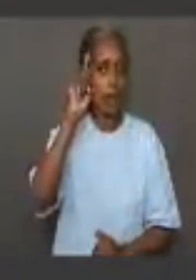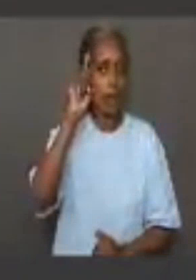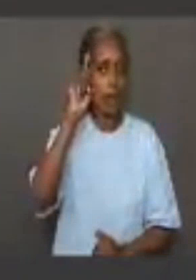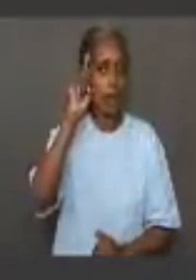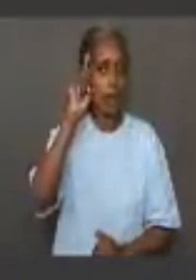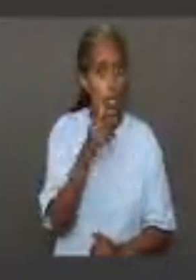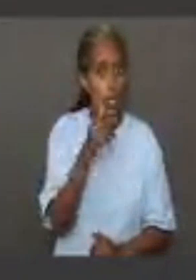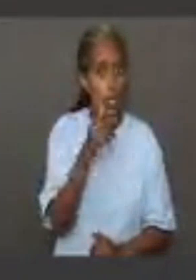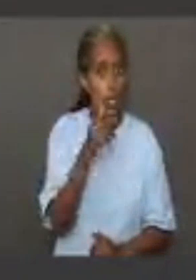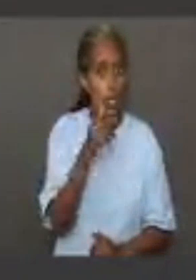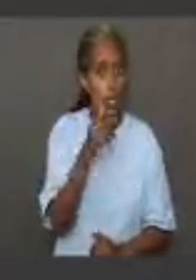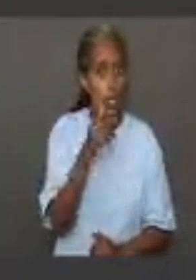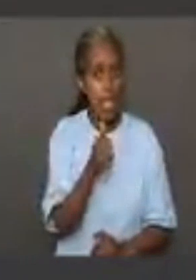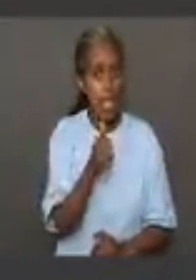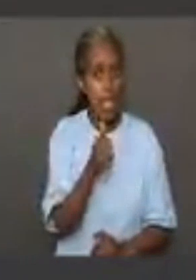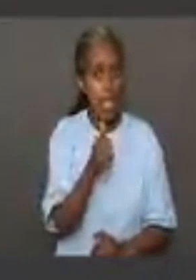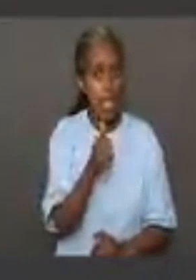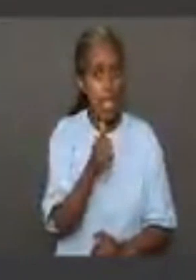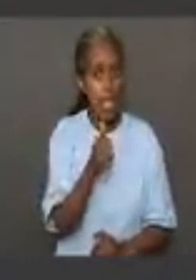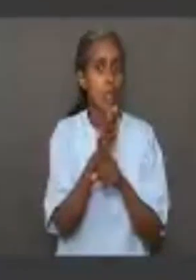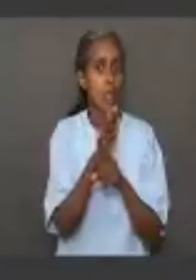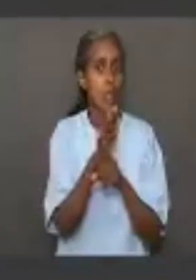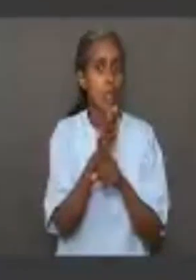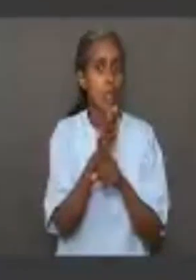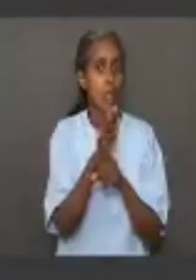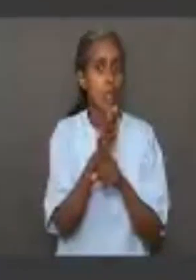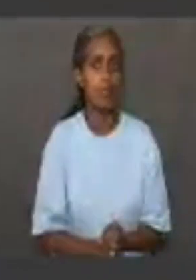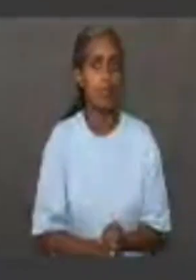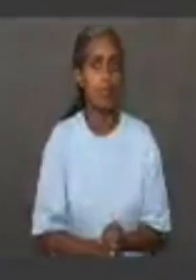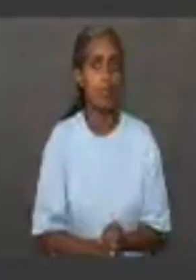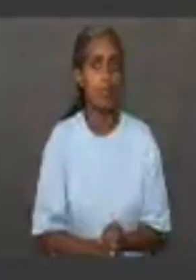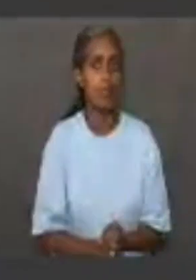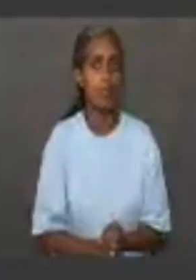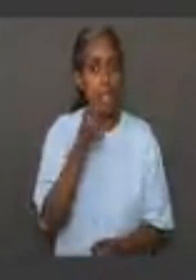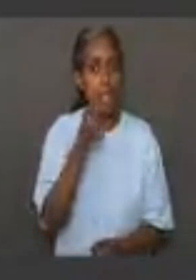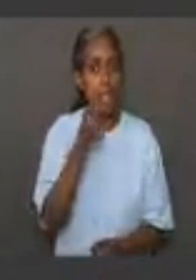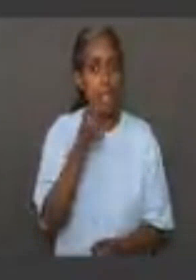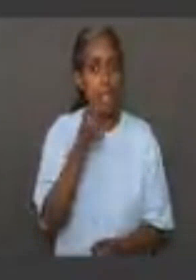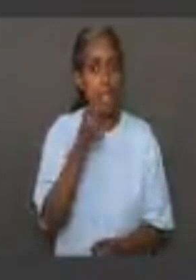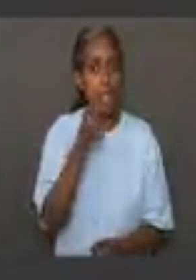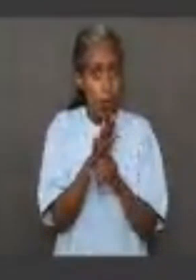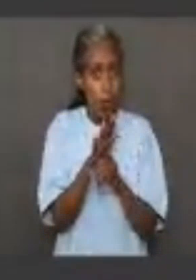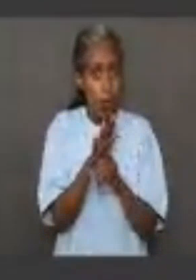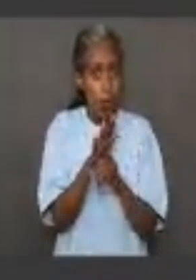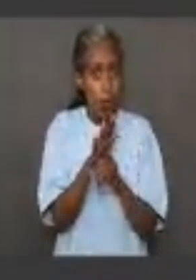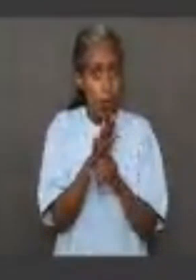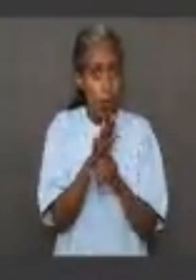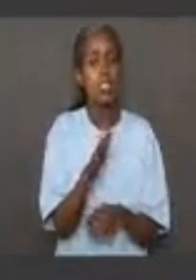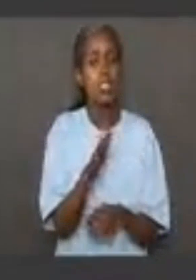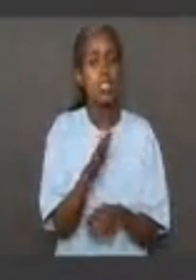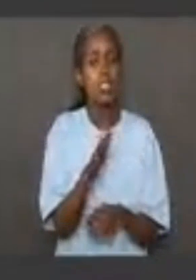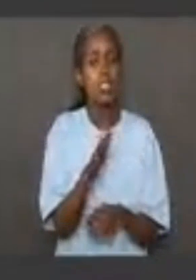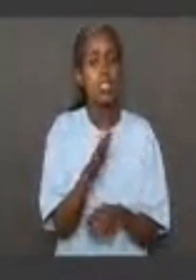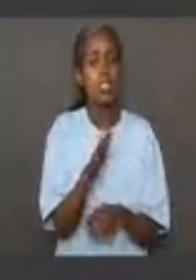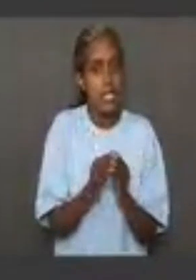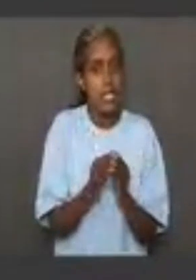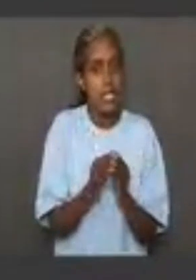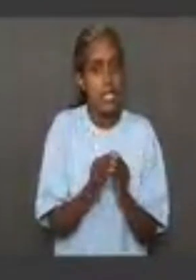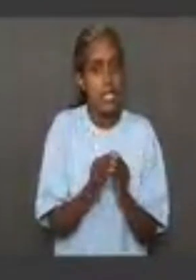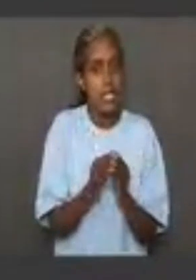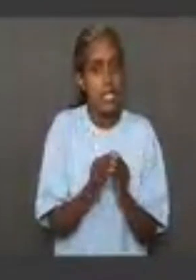A complement. A complement is the set containing